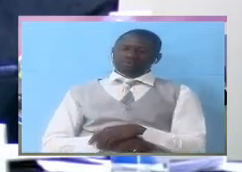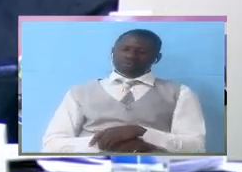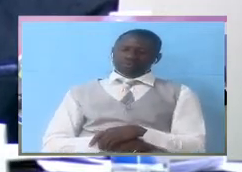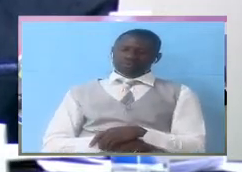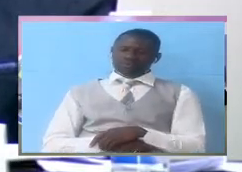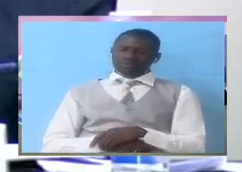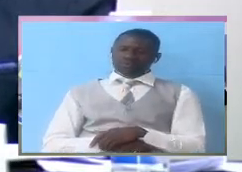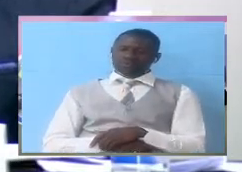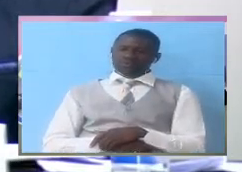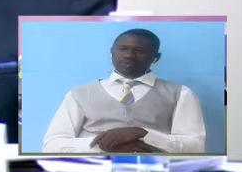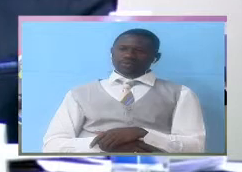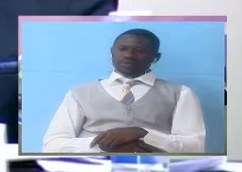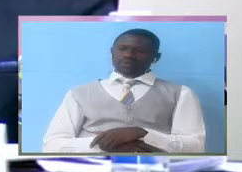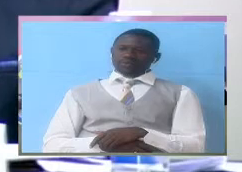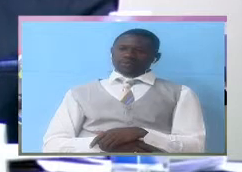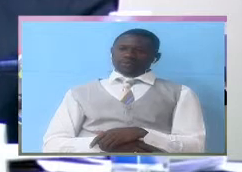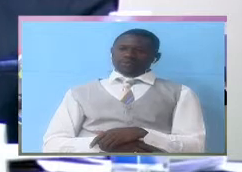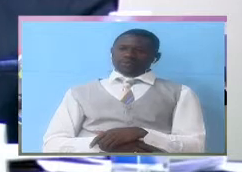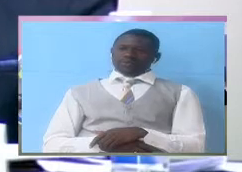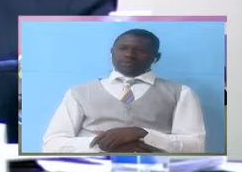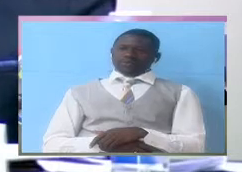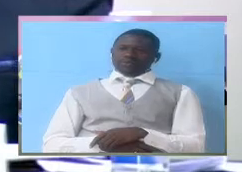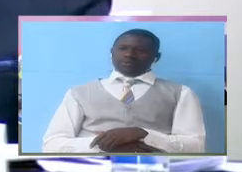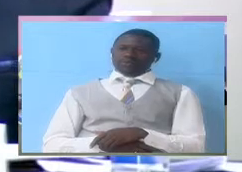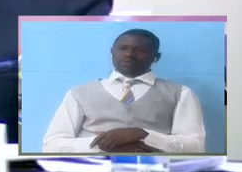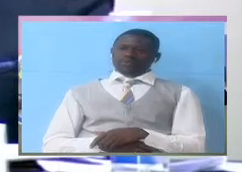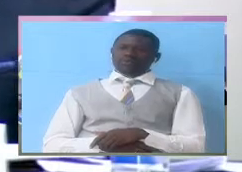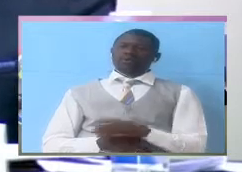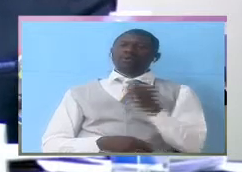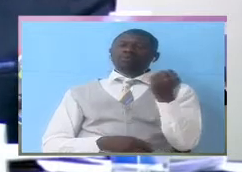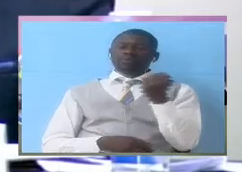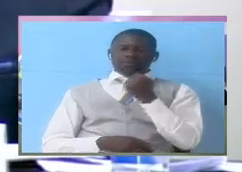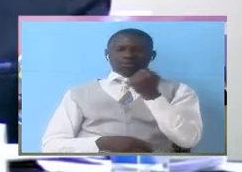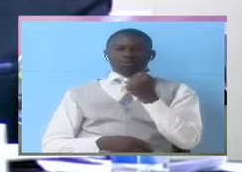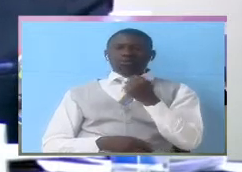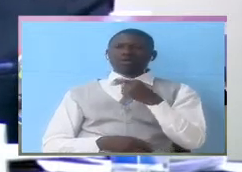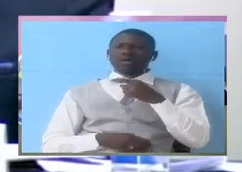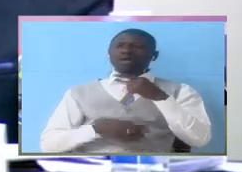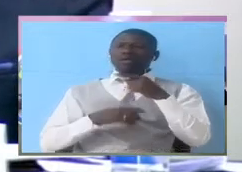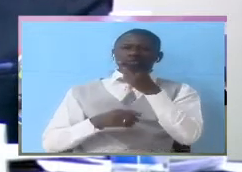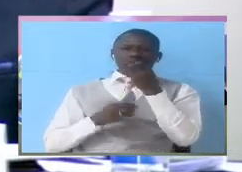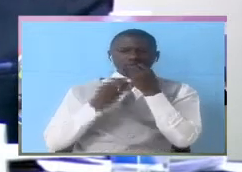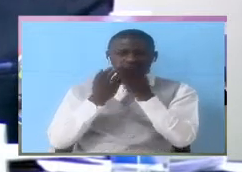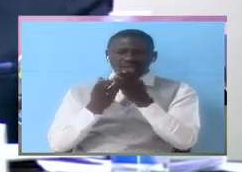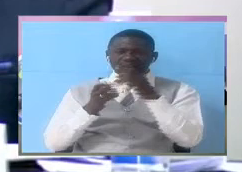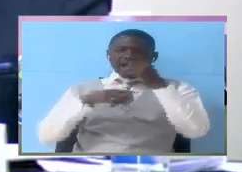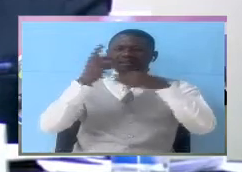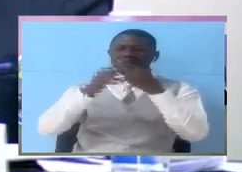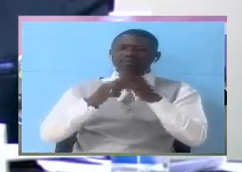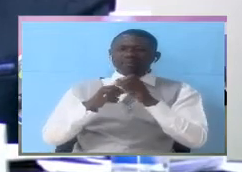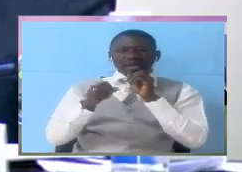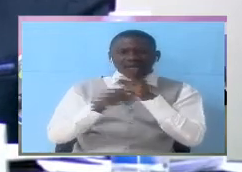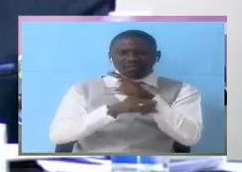defuloko. Because after I addressed them the first time, I did not go